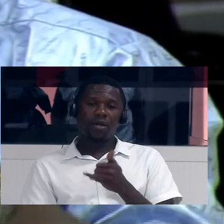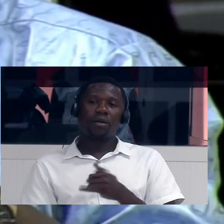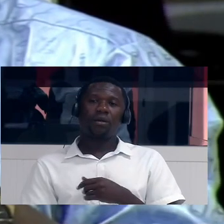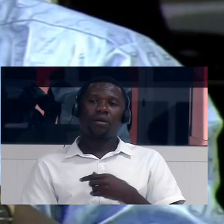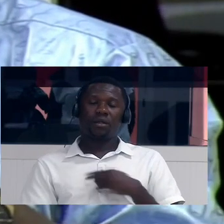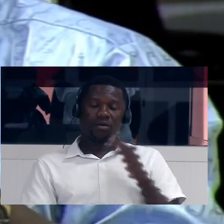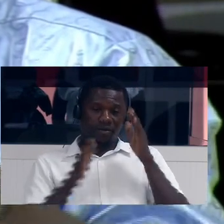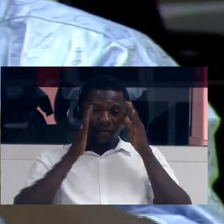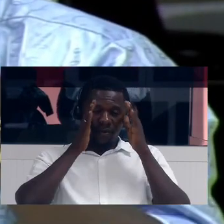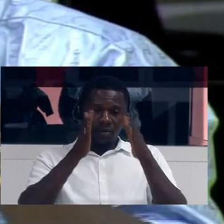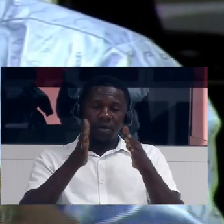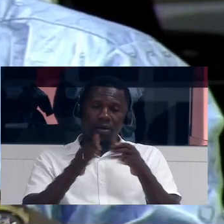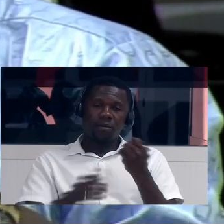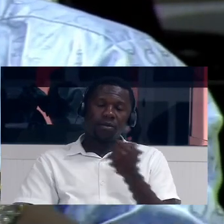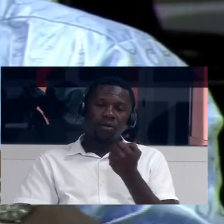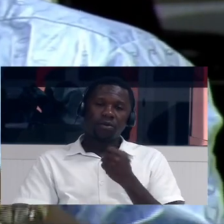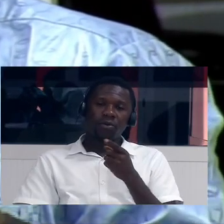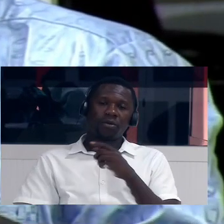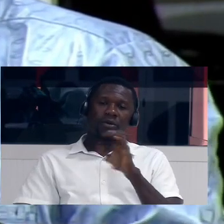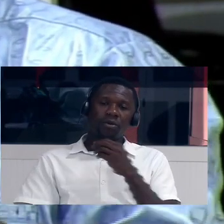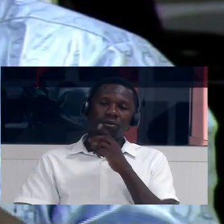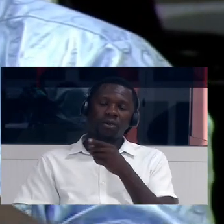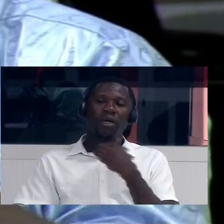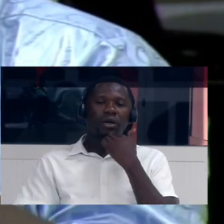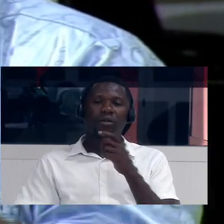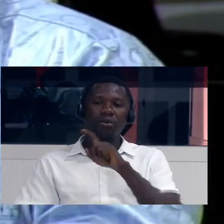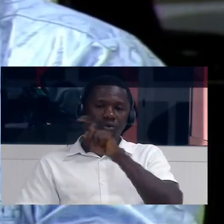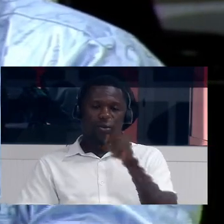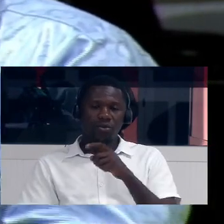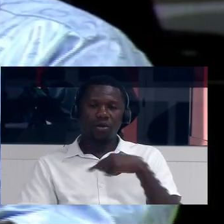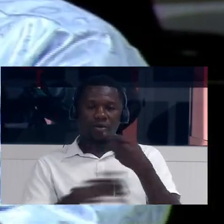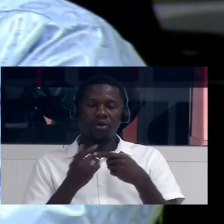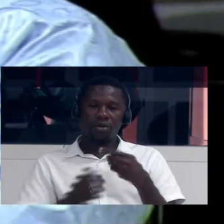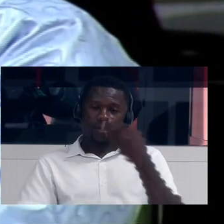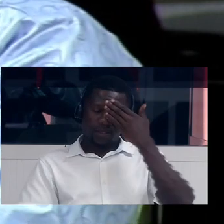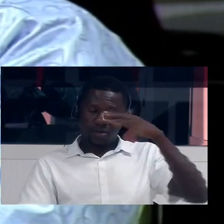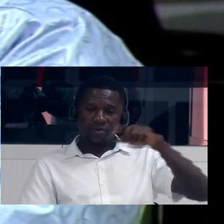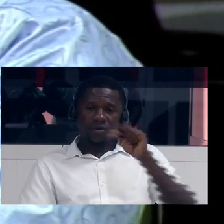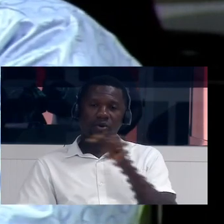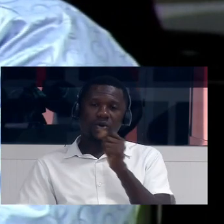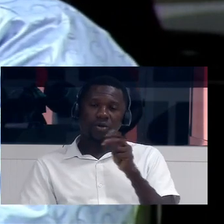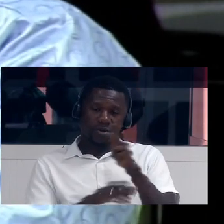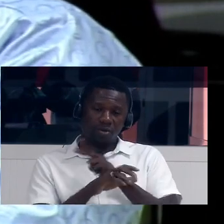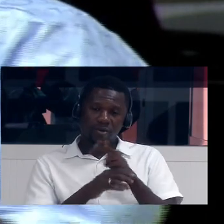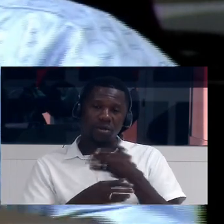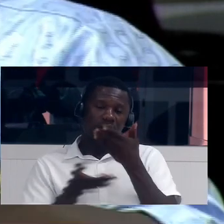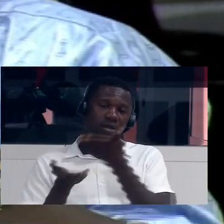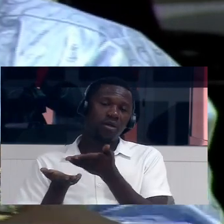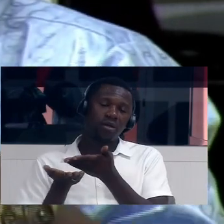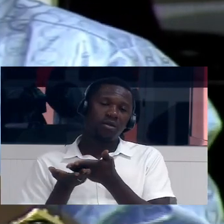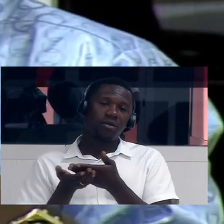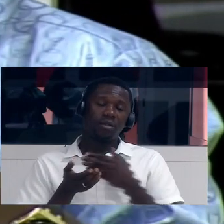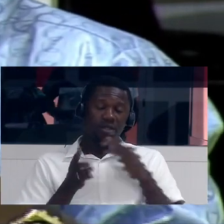Let's focus, because you cannot be asked questions about the conduct of other forces that were present.